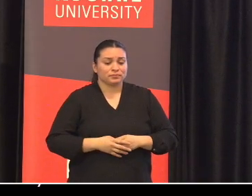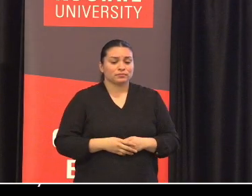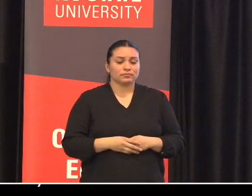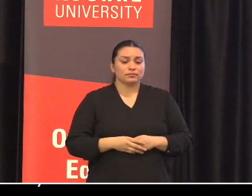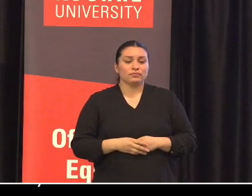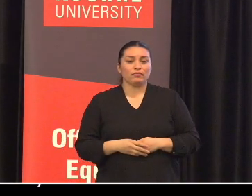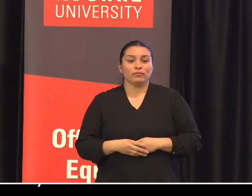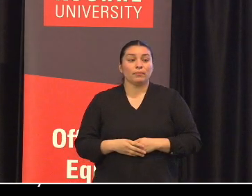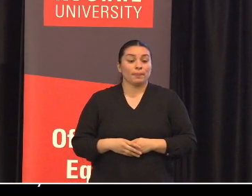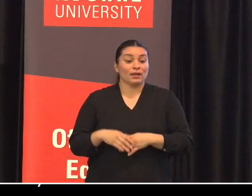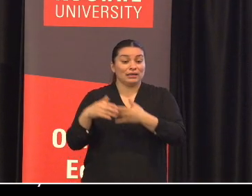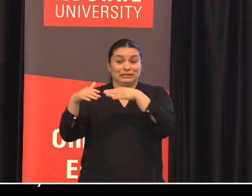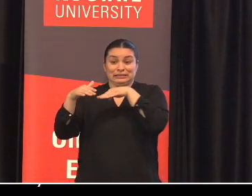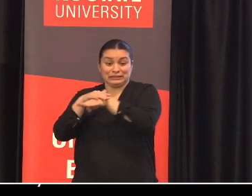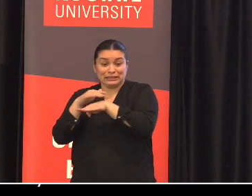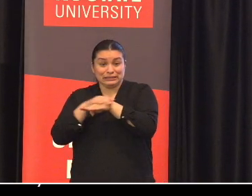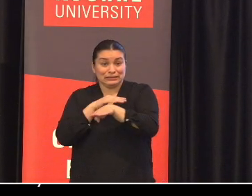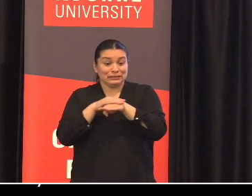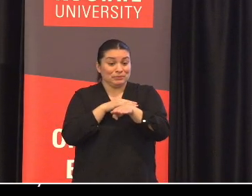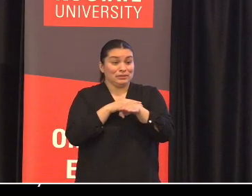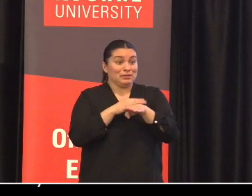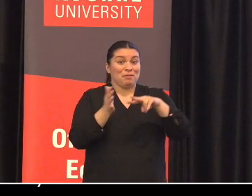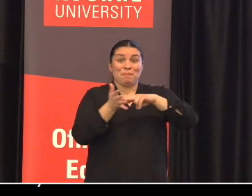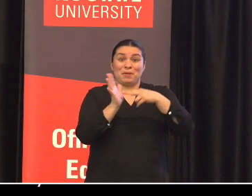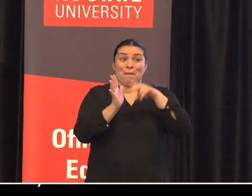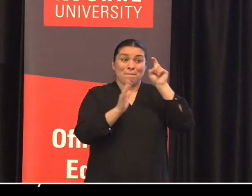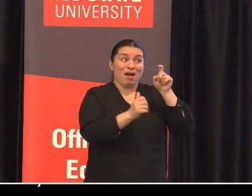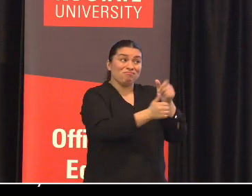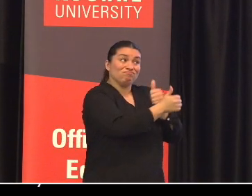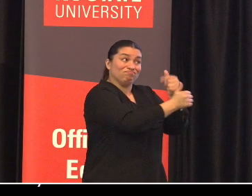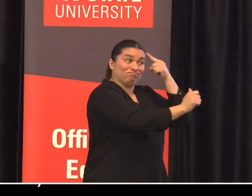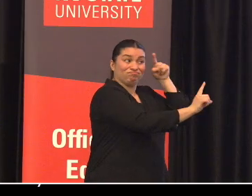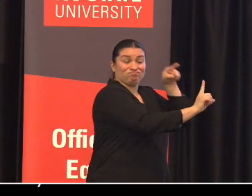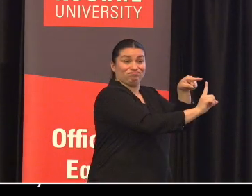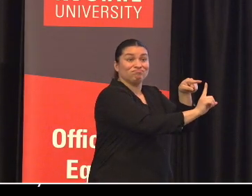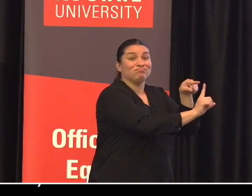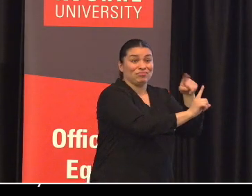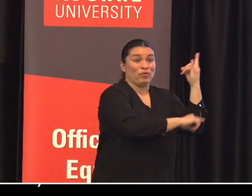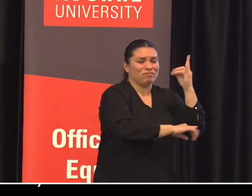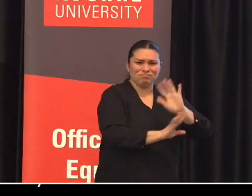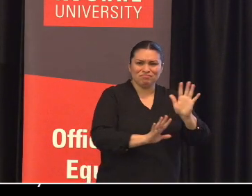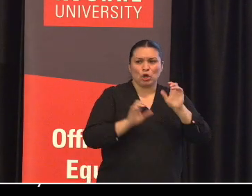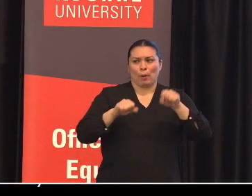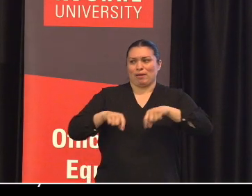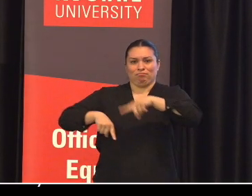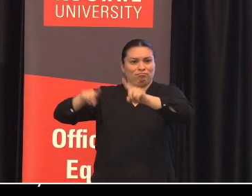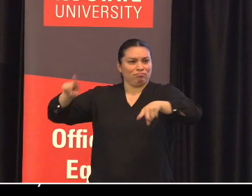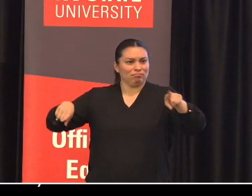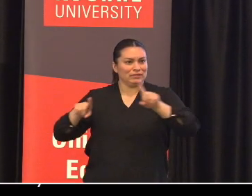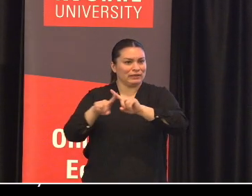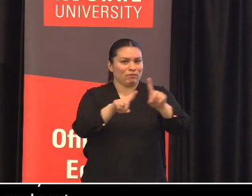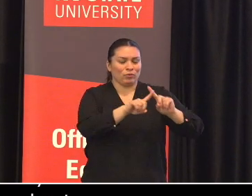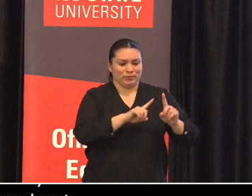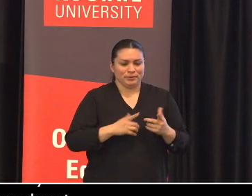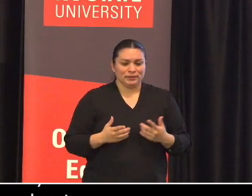every time. If you've ever tried to load something, even on your phone, and you have bad reception, and it loads, but it's garbled, that's what we're talking about. If there was